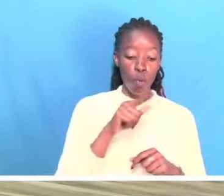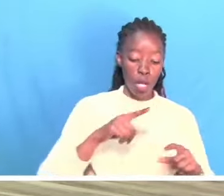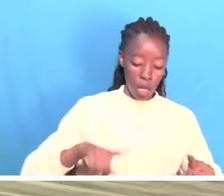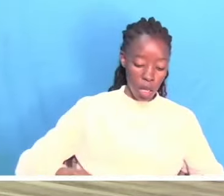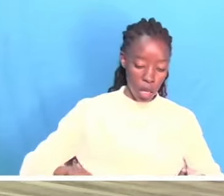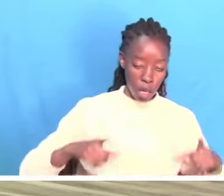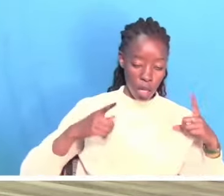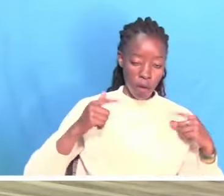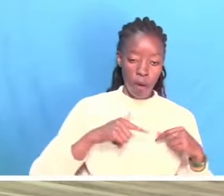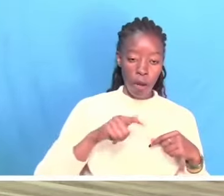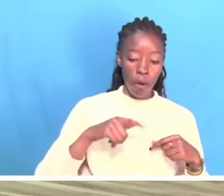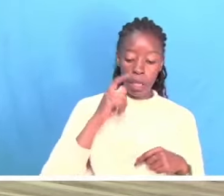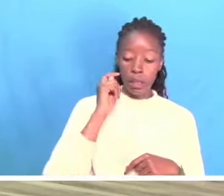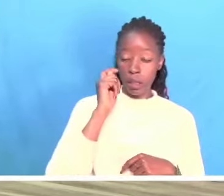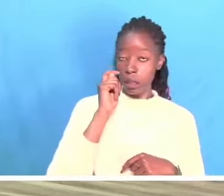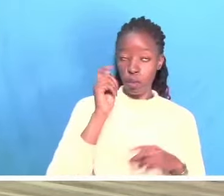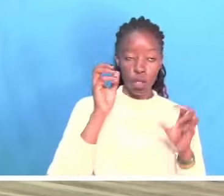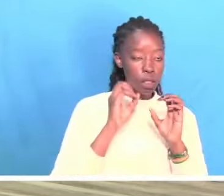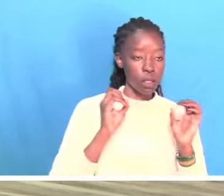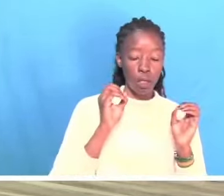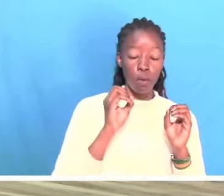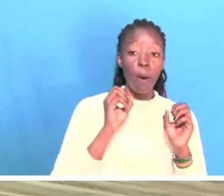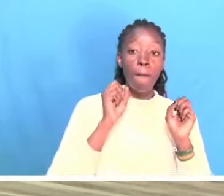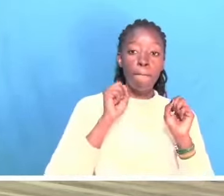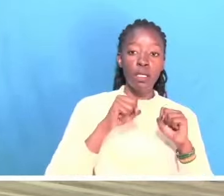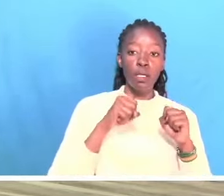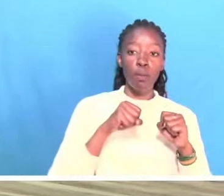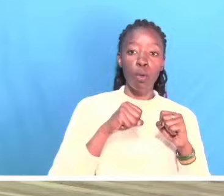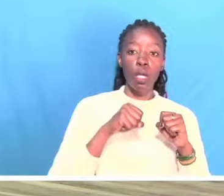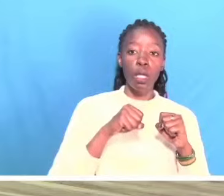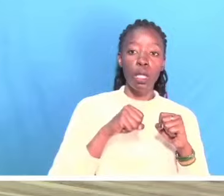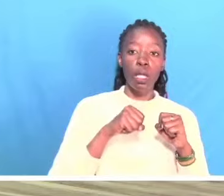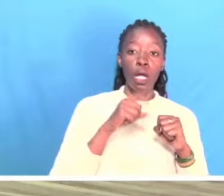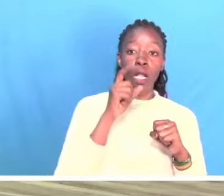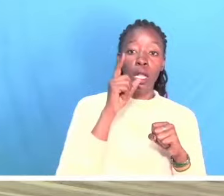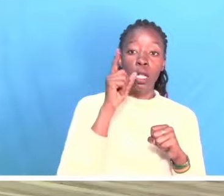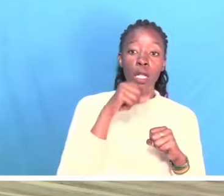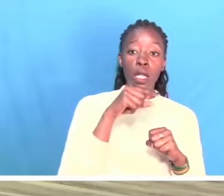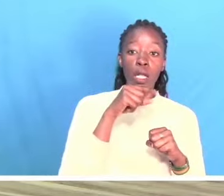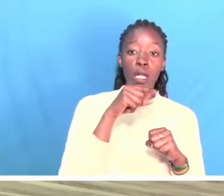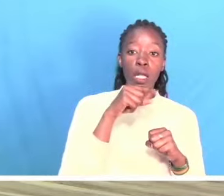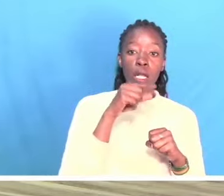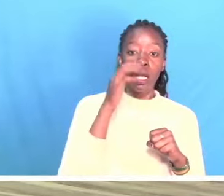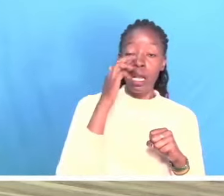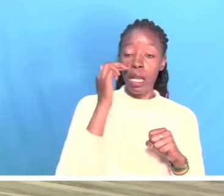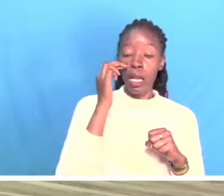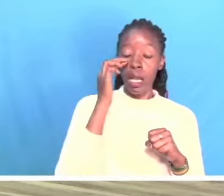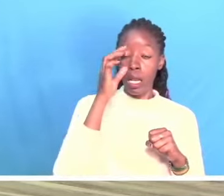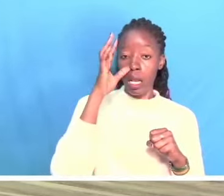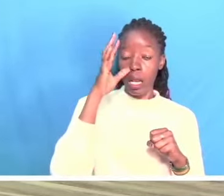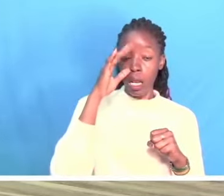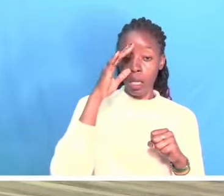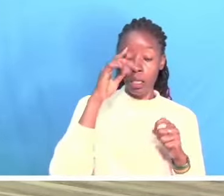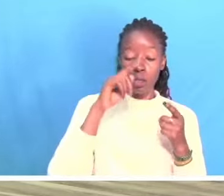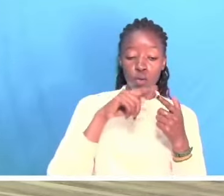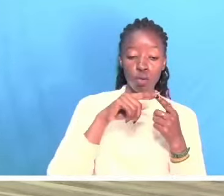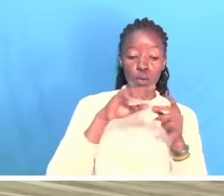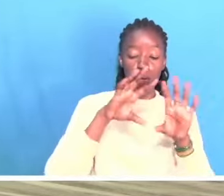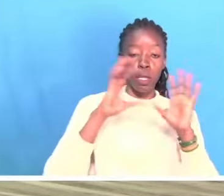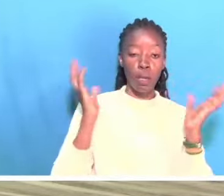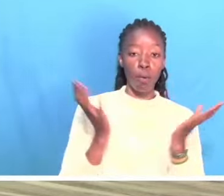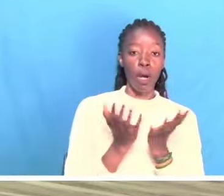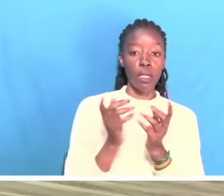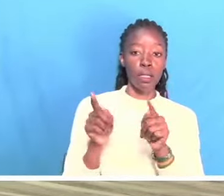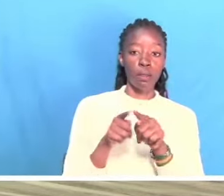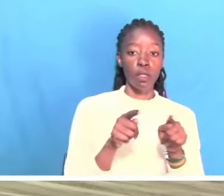cannot cheat. The world and cheat the Lord. That is what I call false identity. What is the importance of